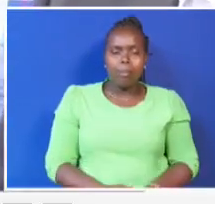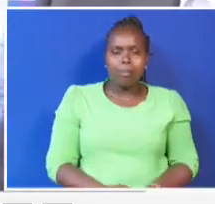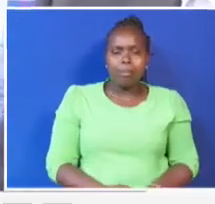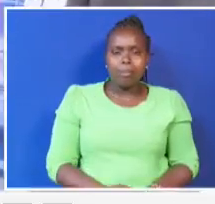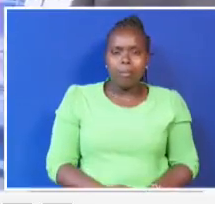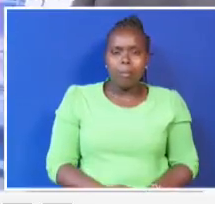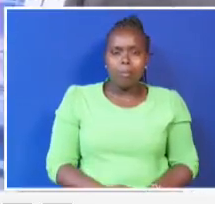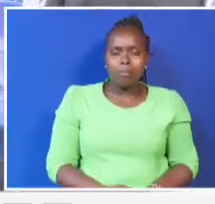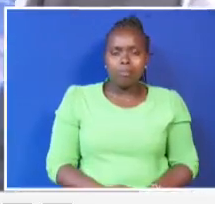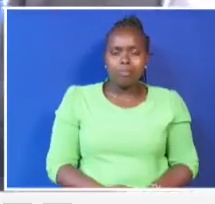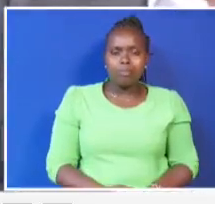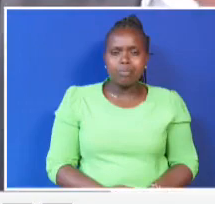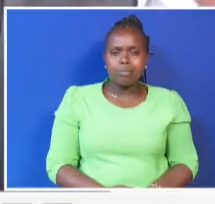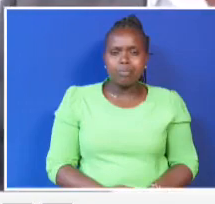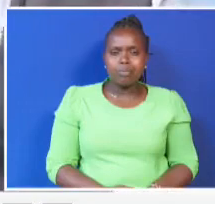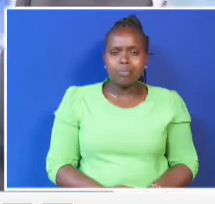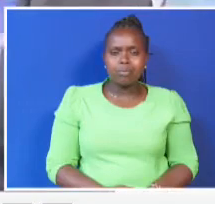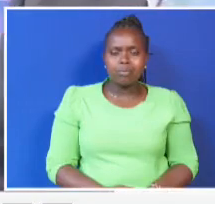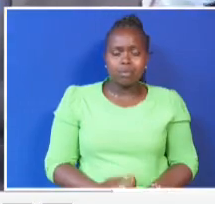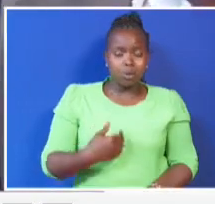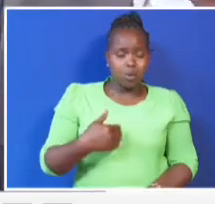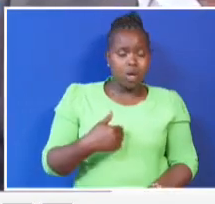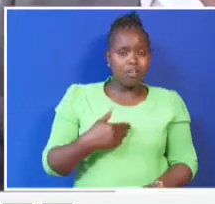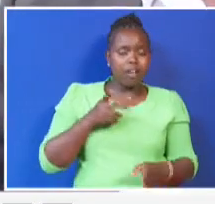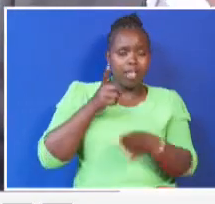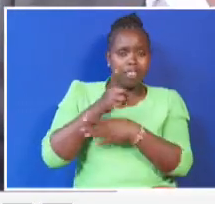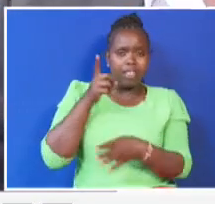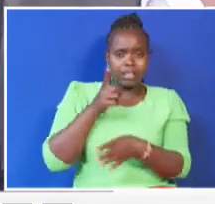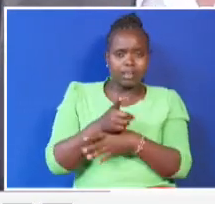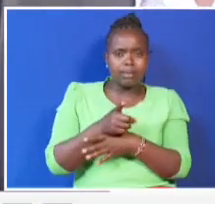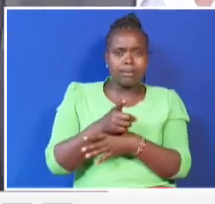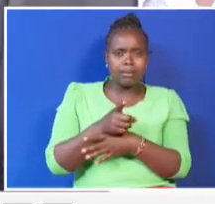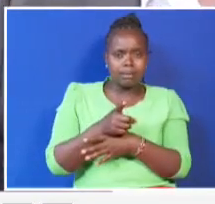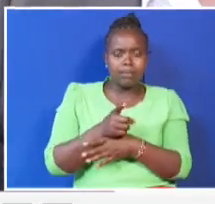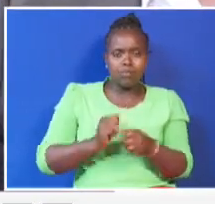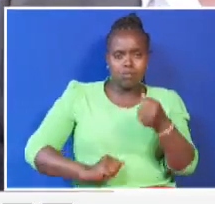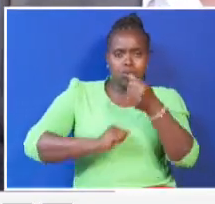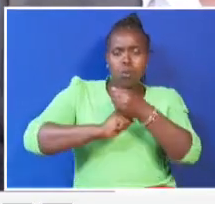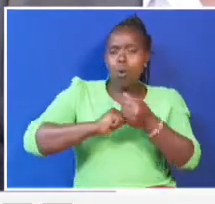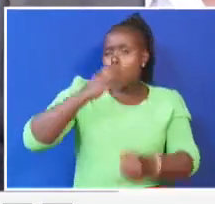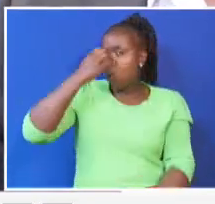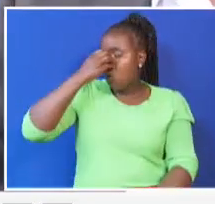right. Yes, I know we have received threats that if we are supporting the hustler movement,